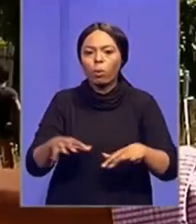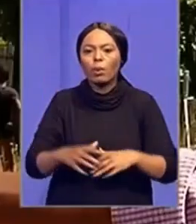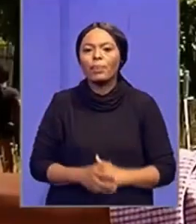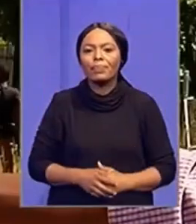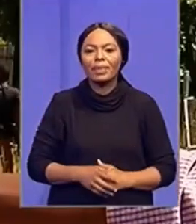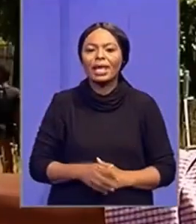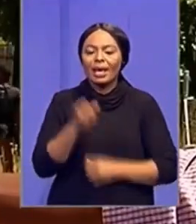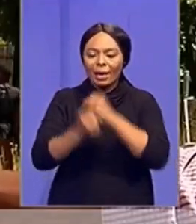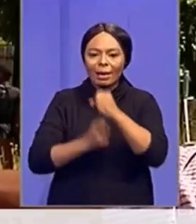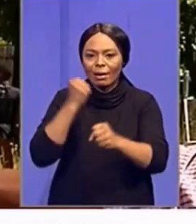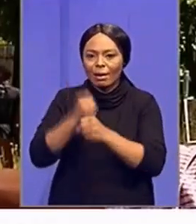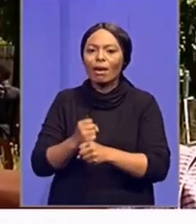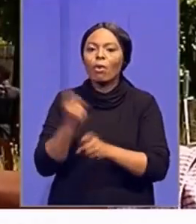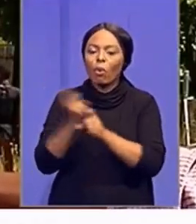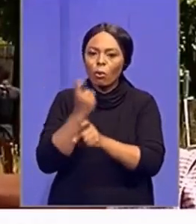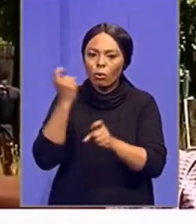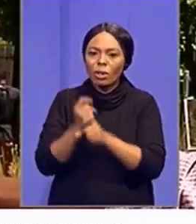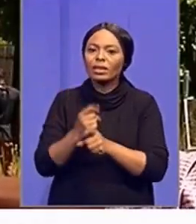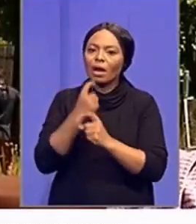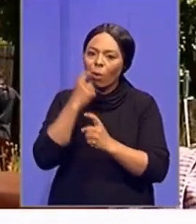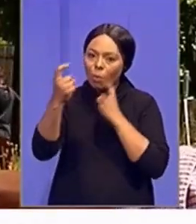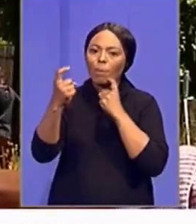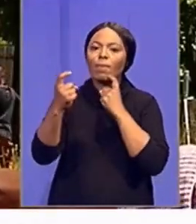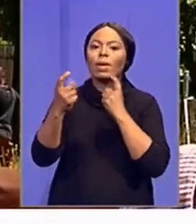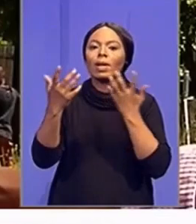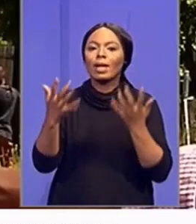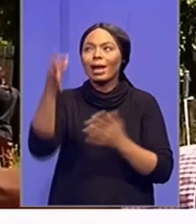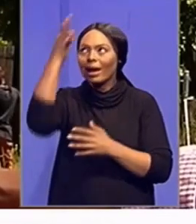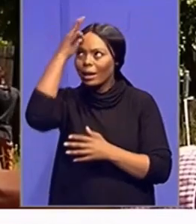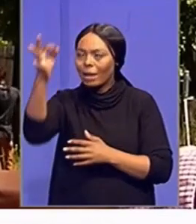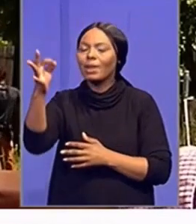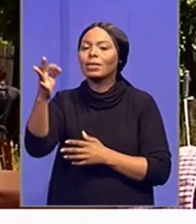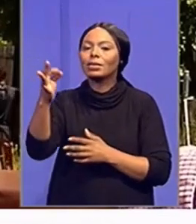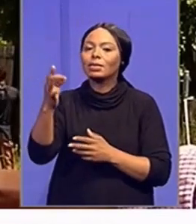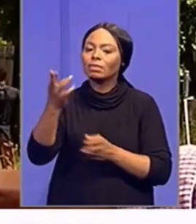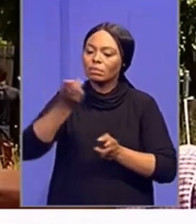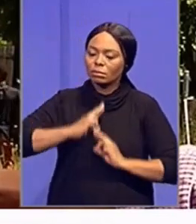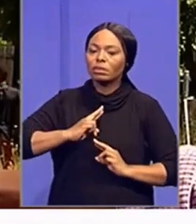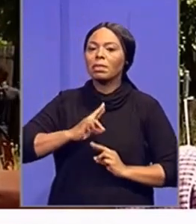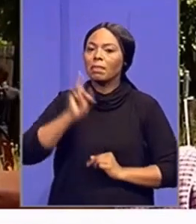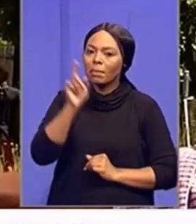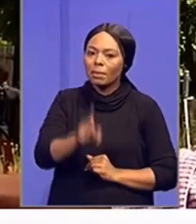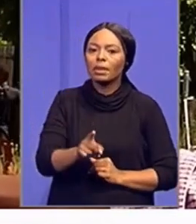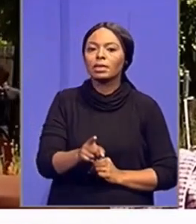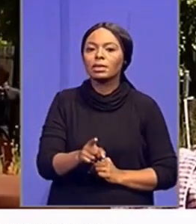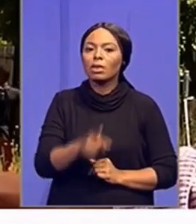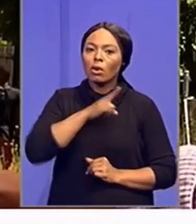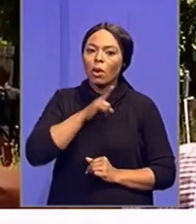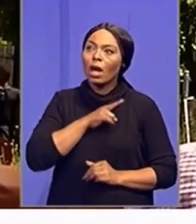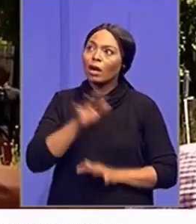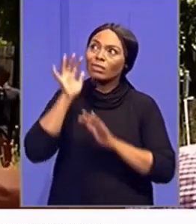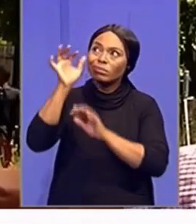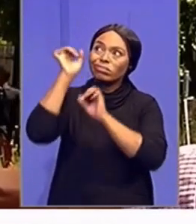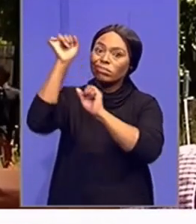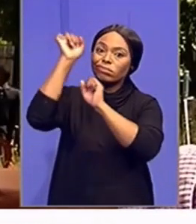Government a utlwe sello sa rena hore ho se ka tla ha ba le megwanto